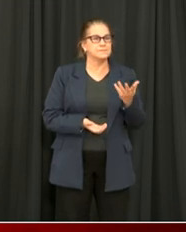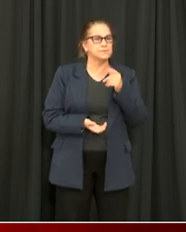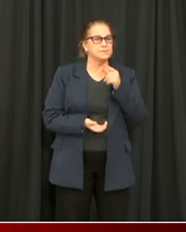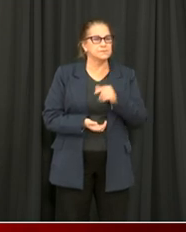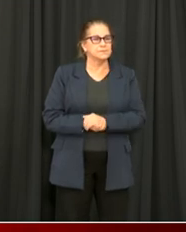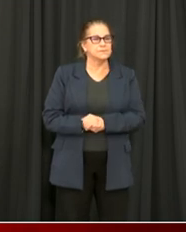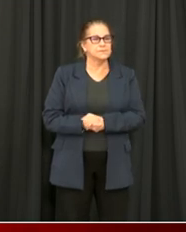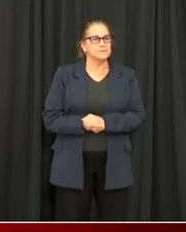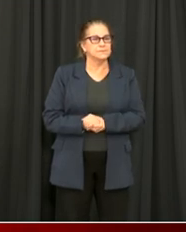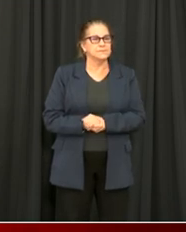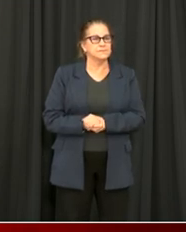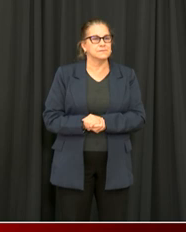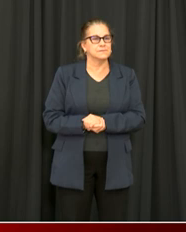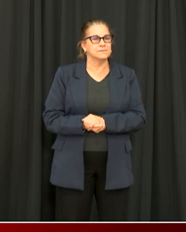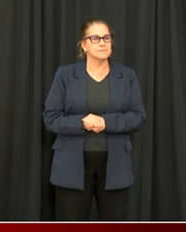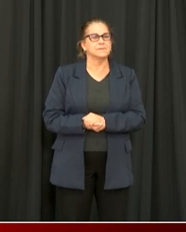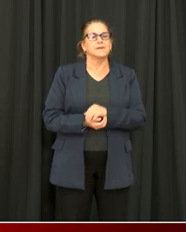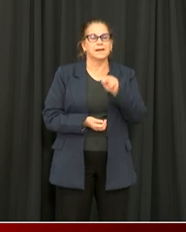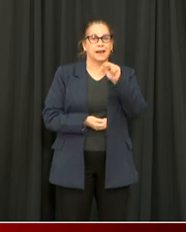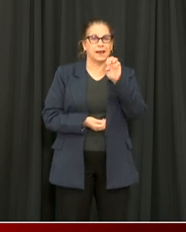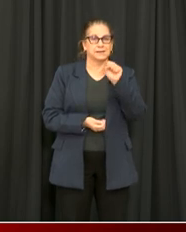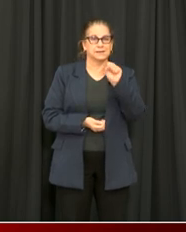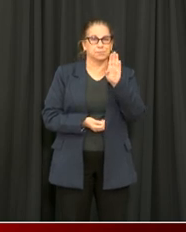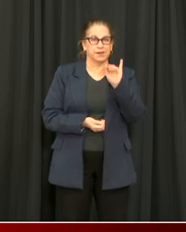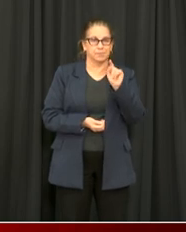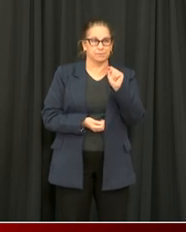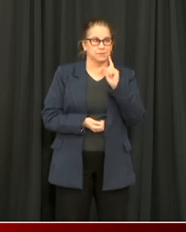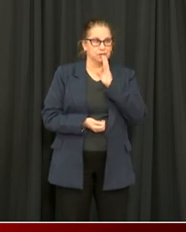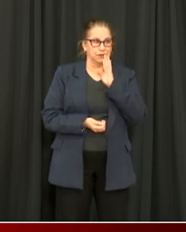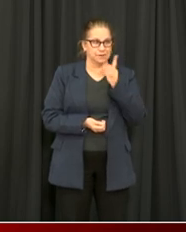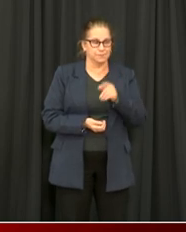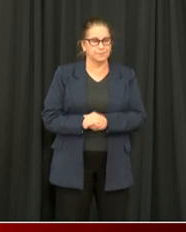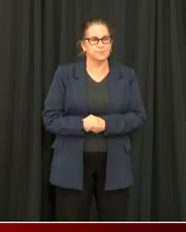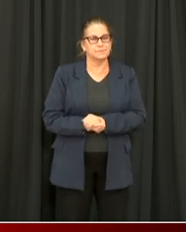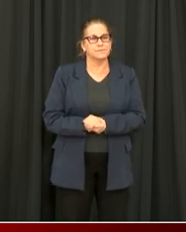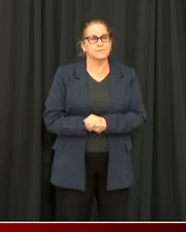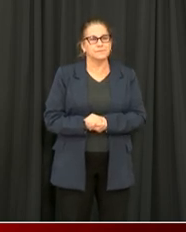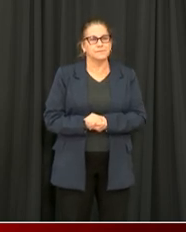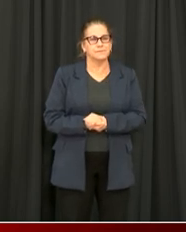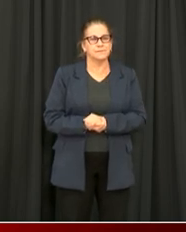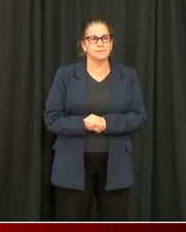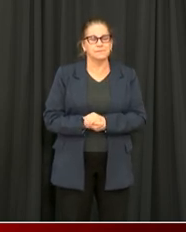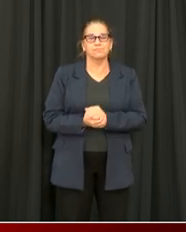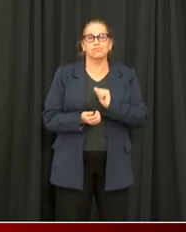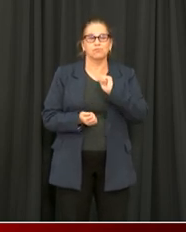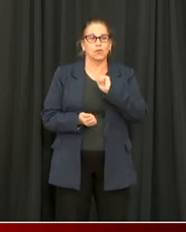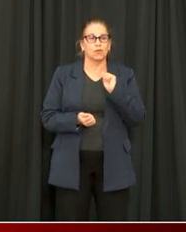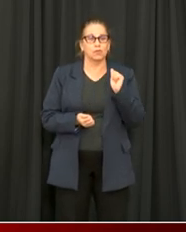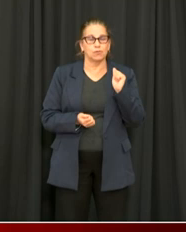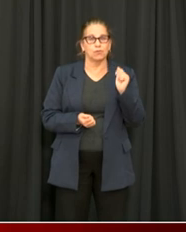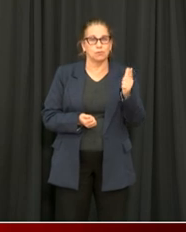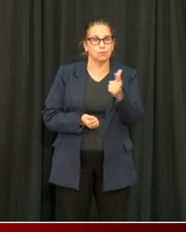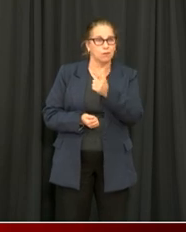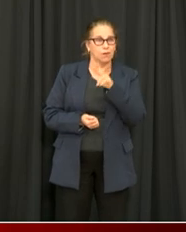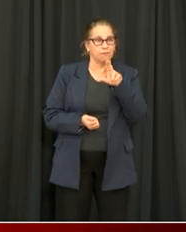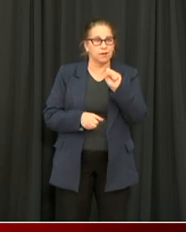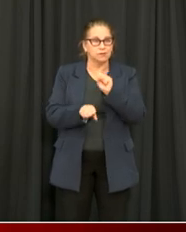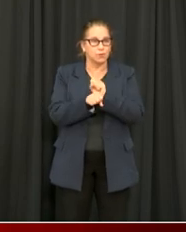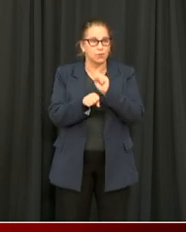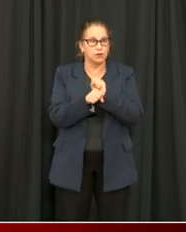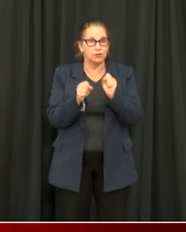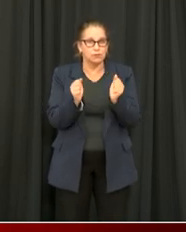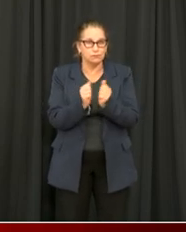ensure a successful transition into the next phase of reopening in the District of Columbia, and hope